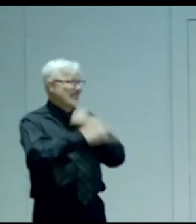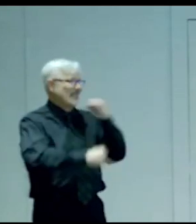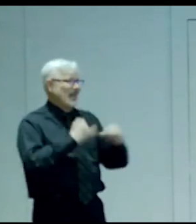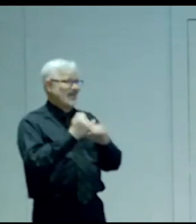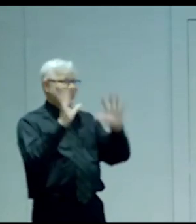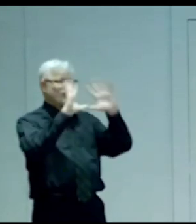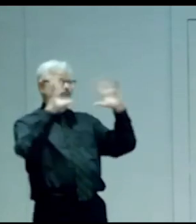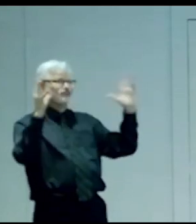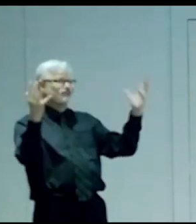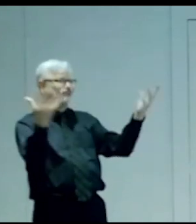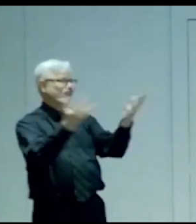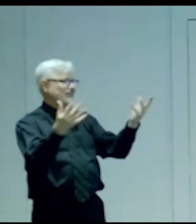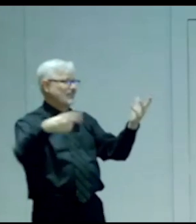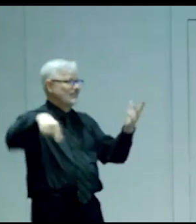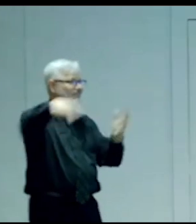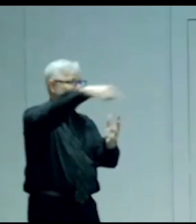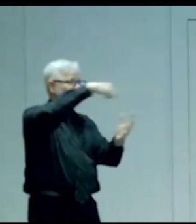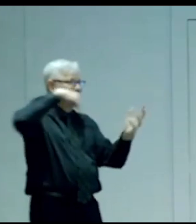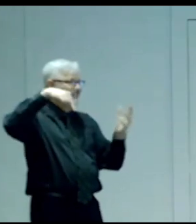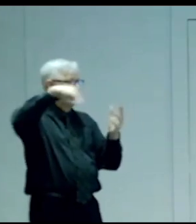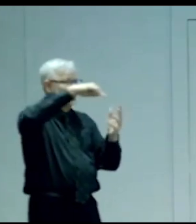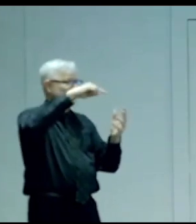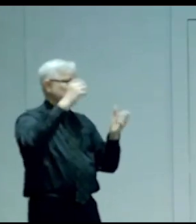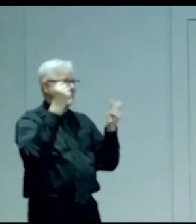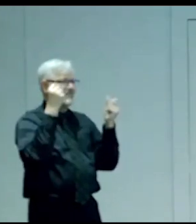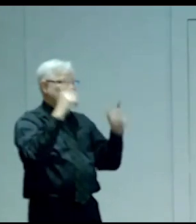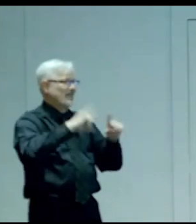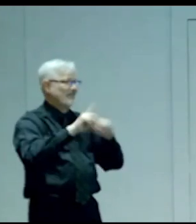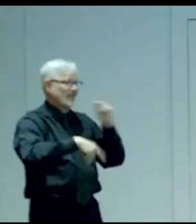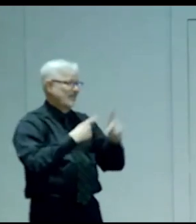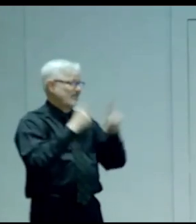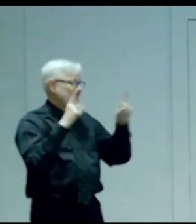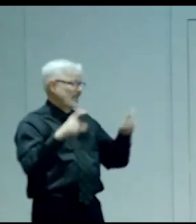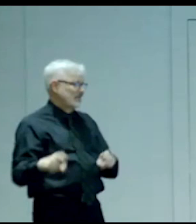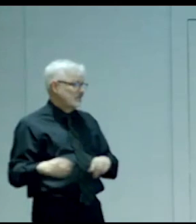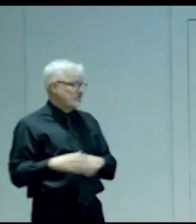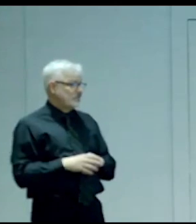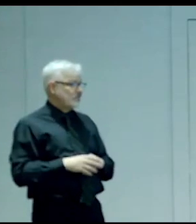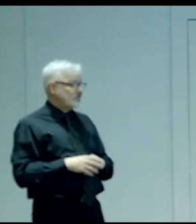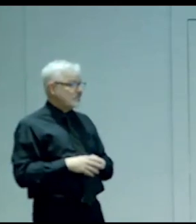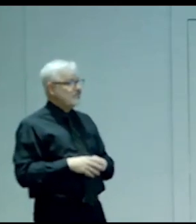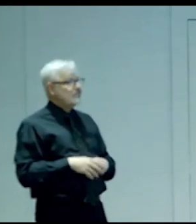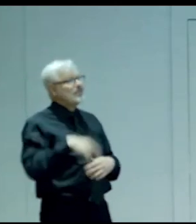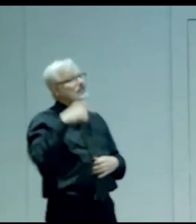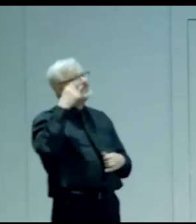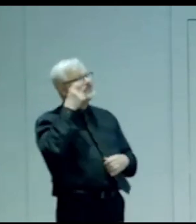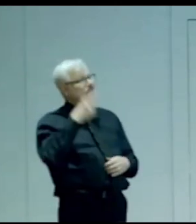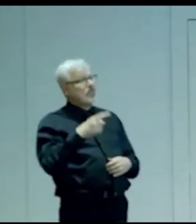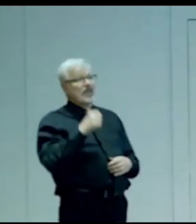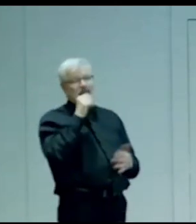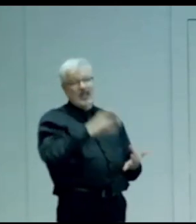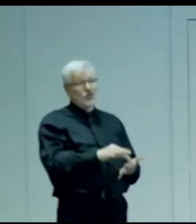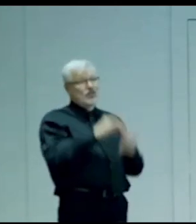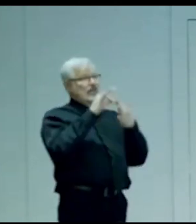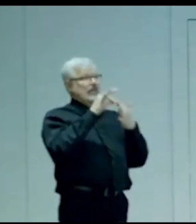the TIMSS and the PISA type tests. But this is not, in the next slide, this is not uniquely